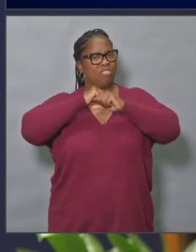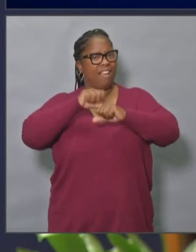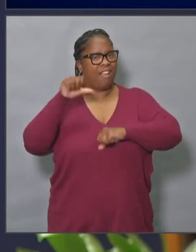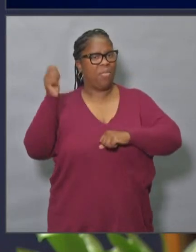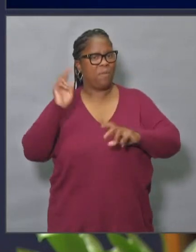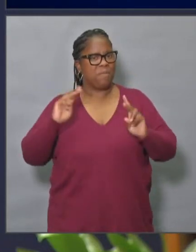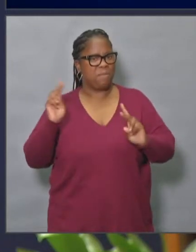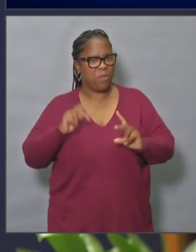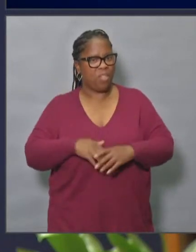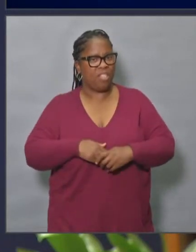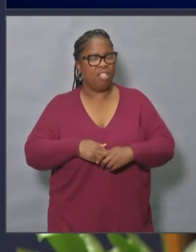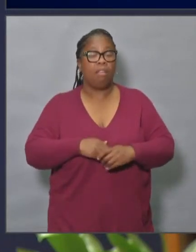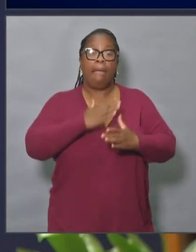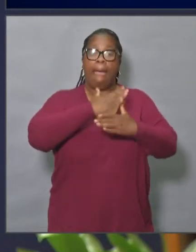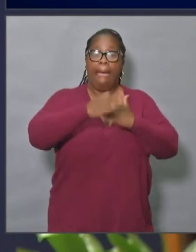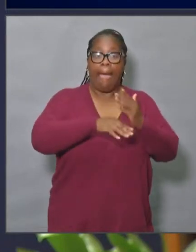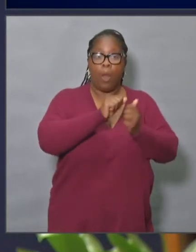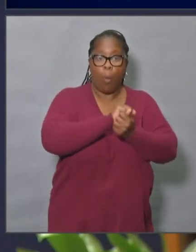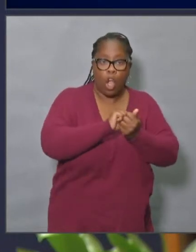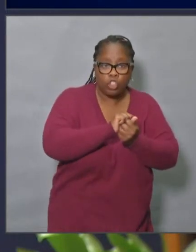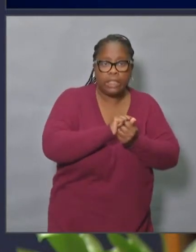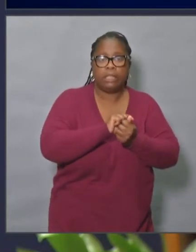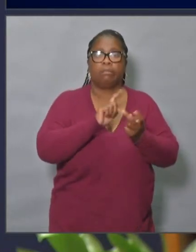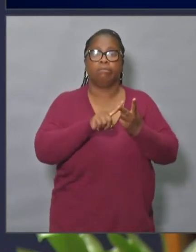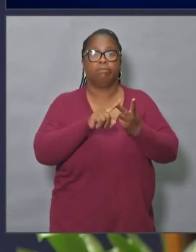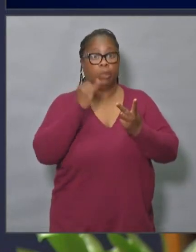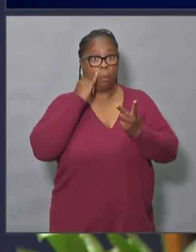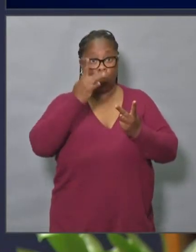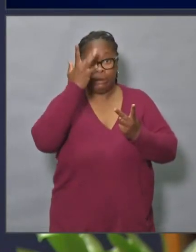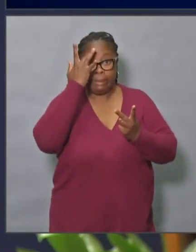matter. Hand washing, staying at home when you're sick, cleaning